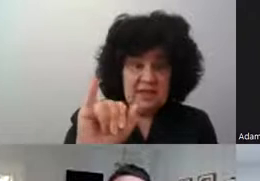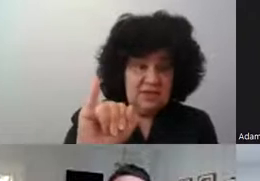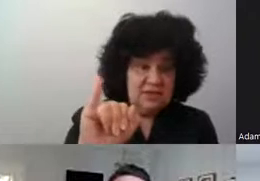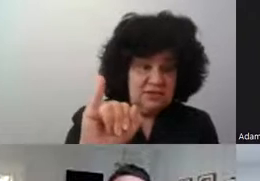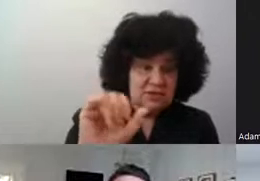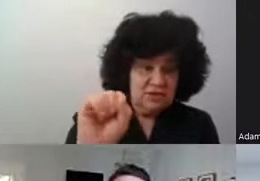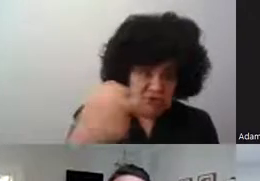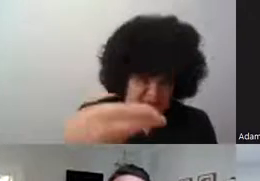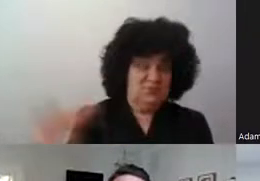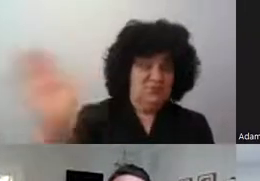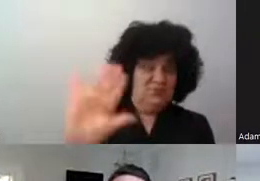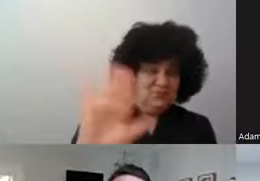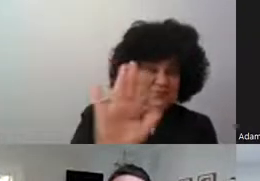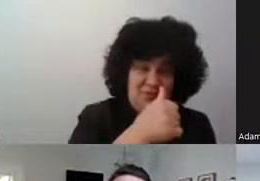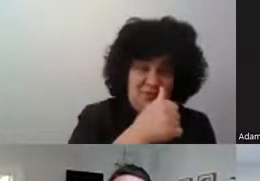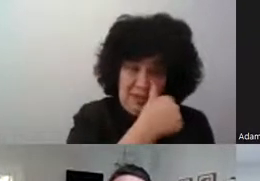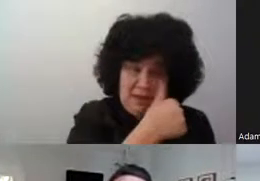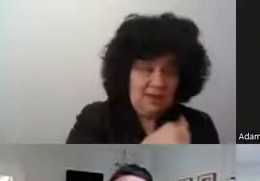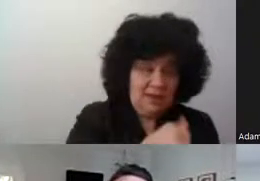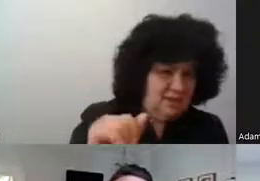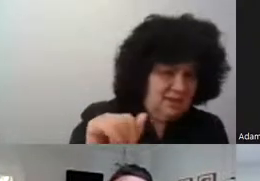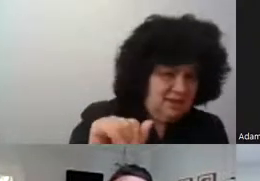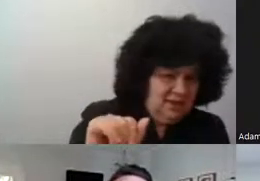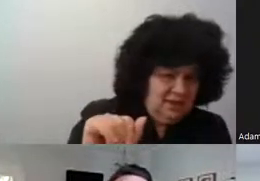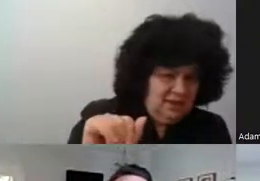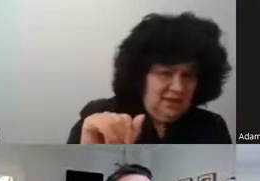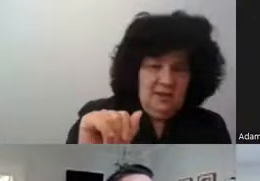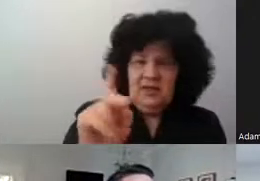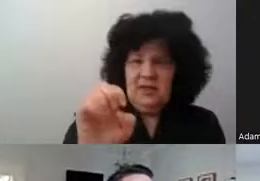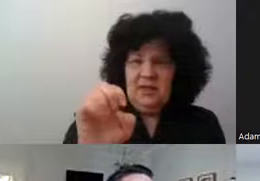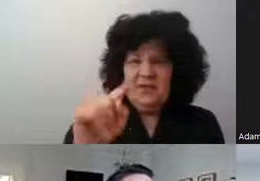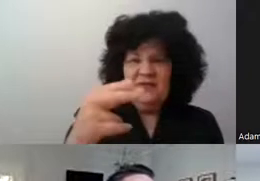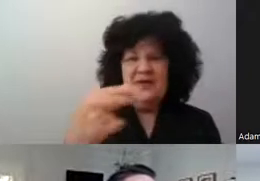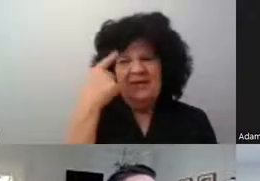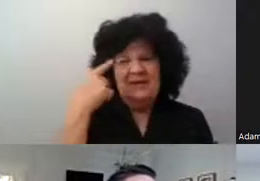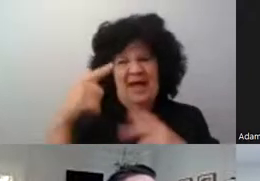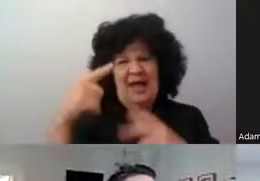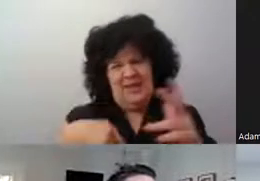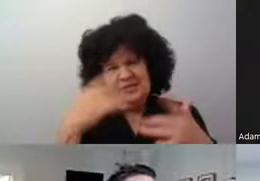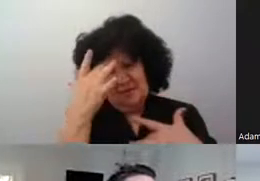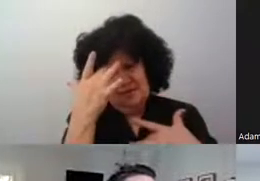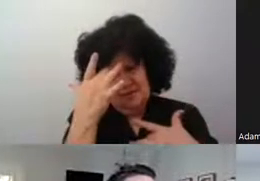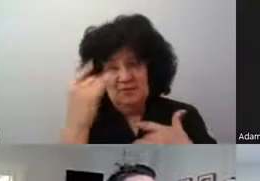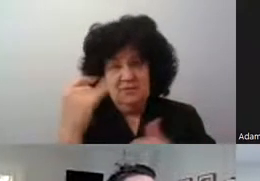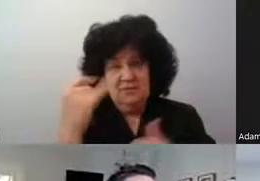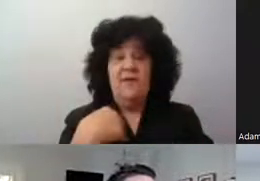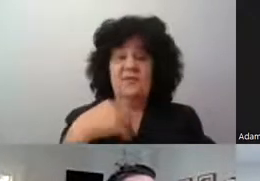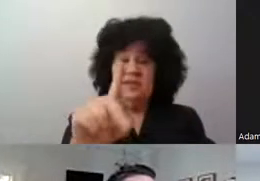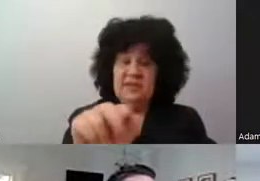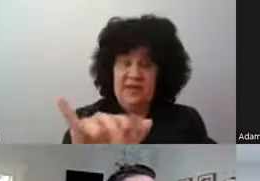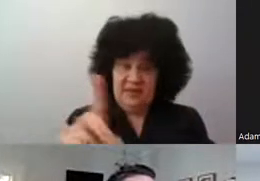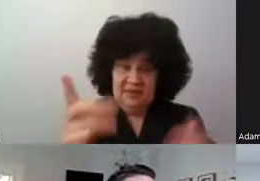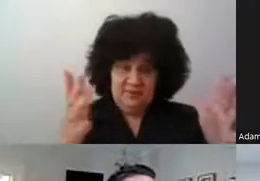All right. Keith, I believe Keith is out sick today. And then we have David already, and I